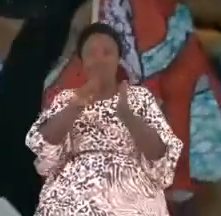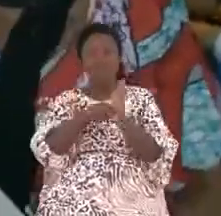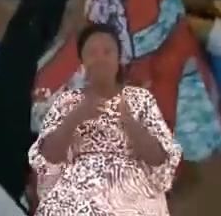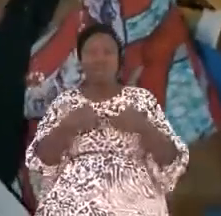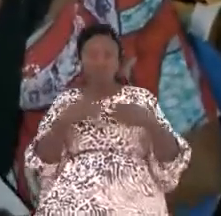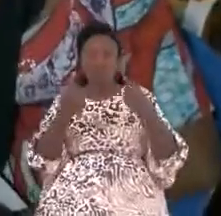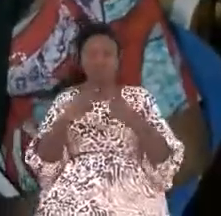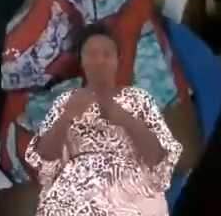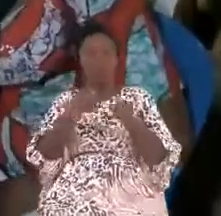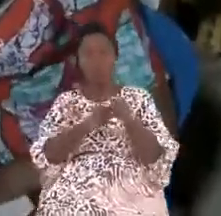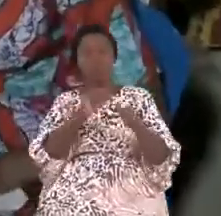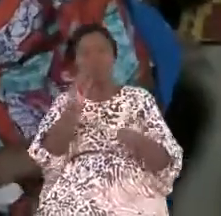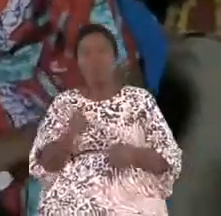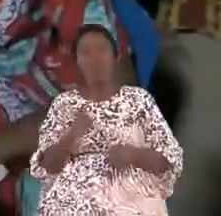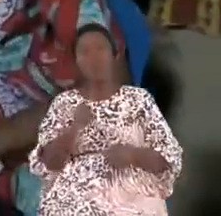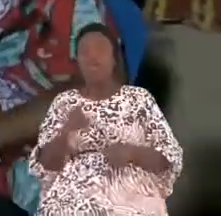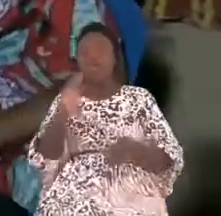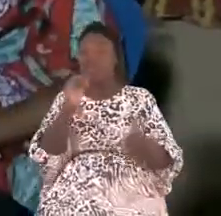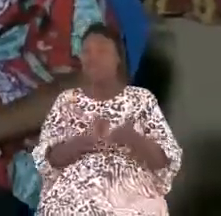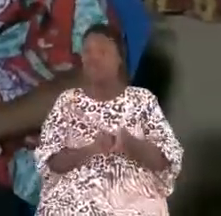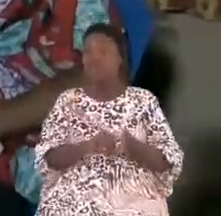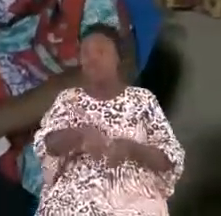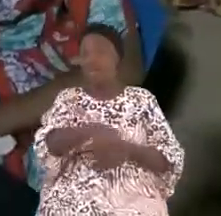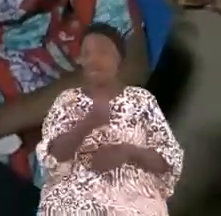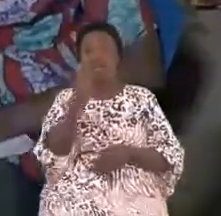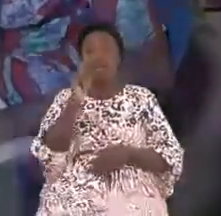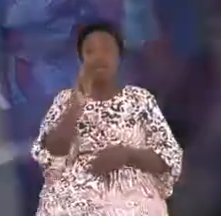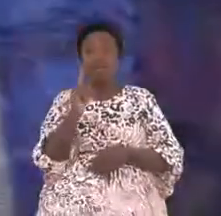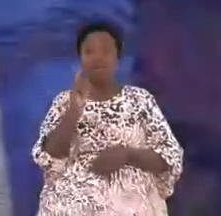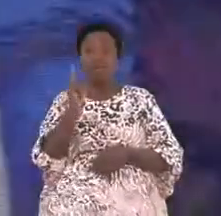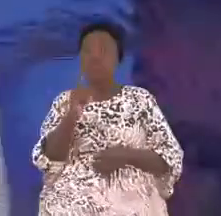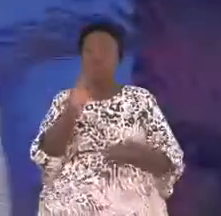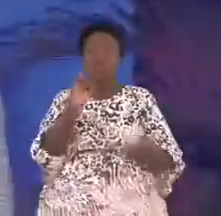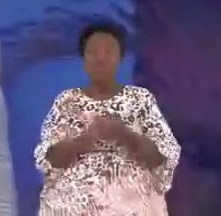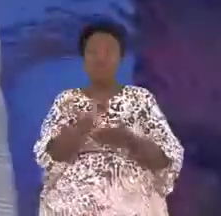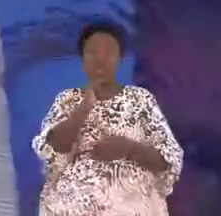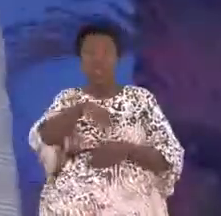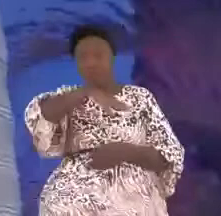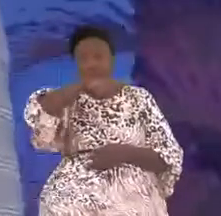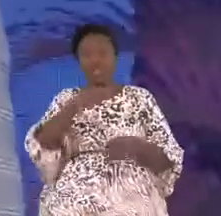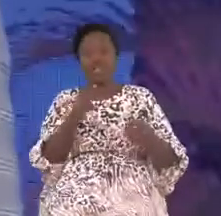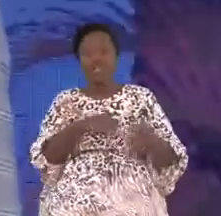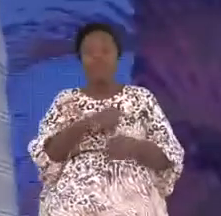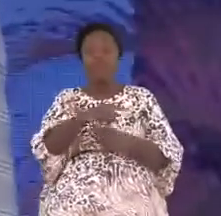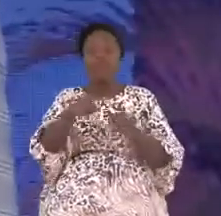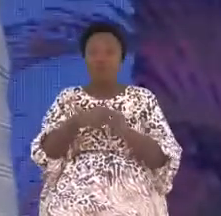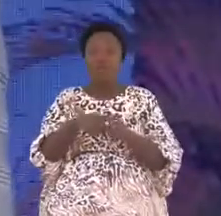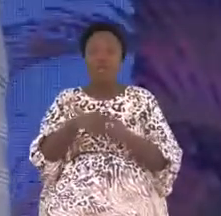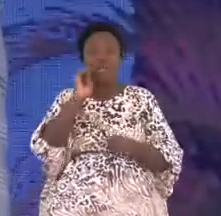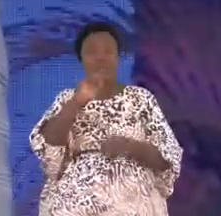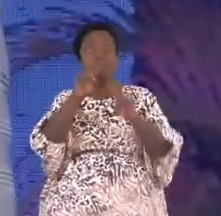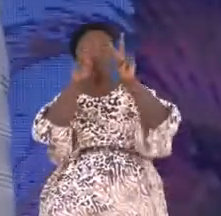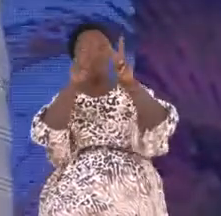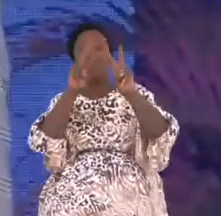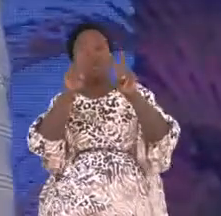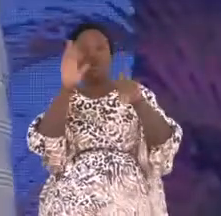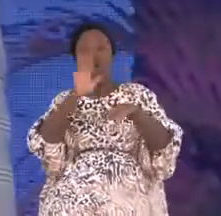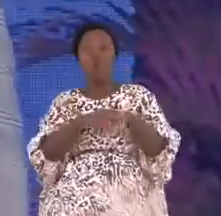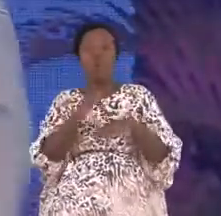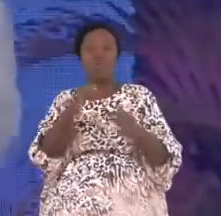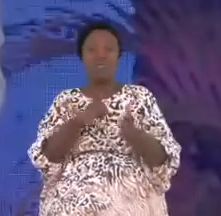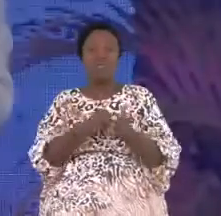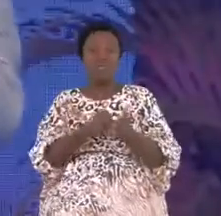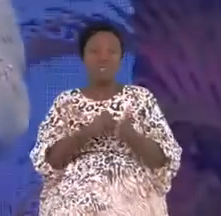everyone that everyone that is bitching when he looked upon